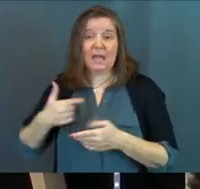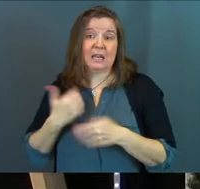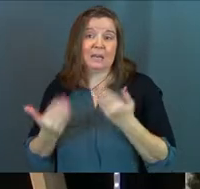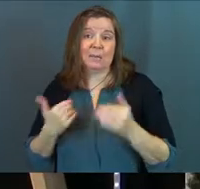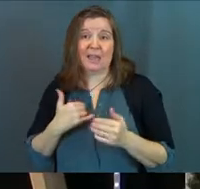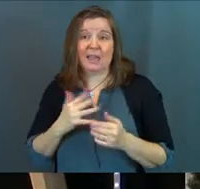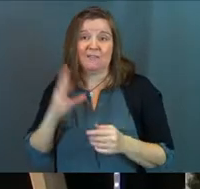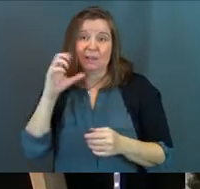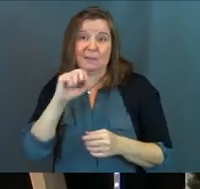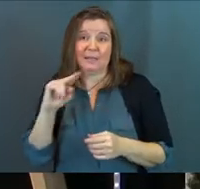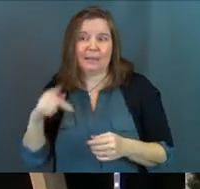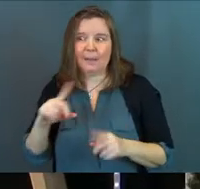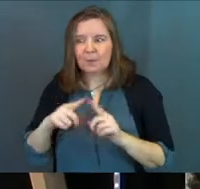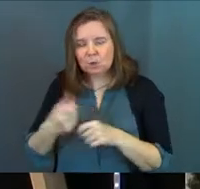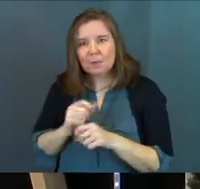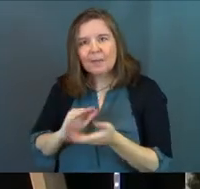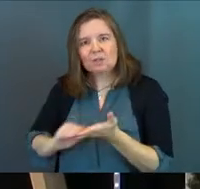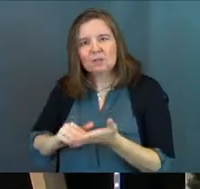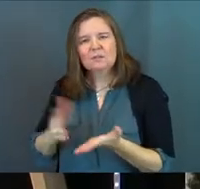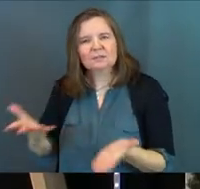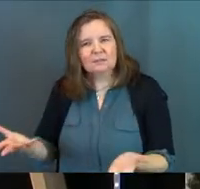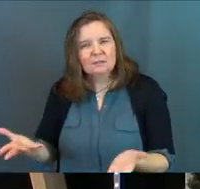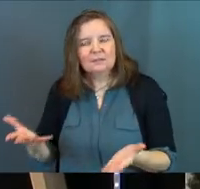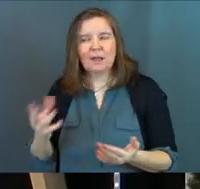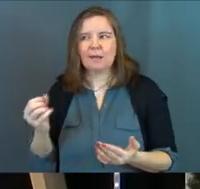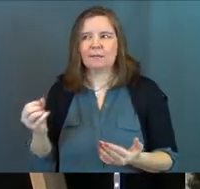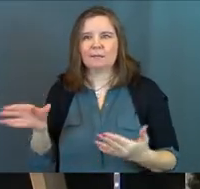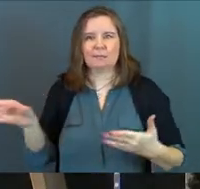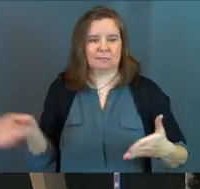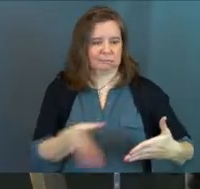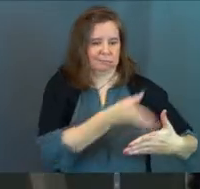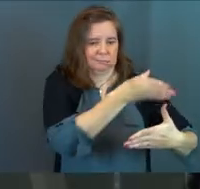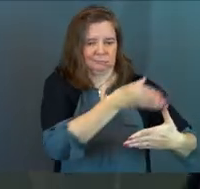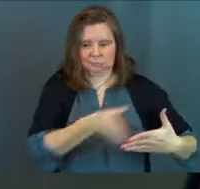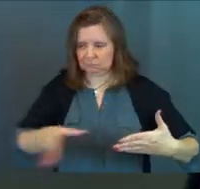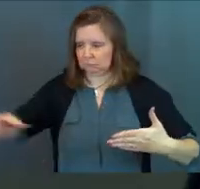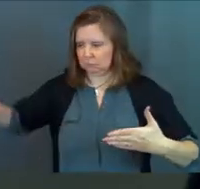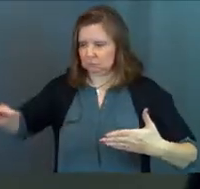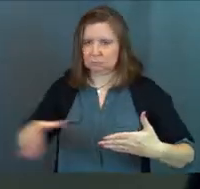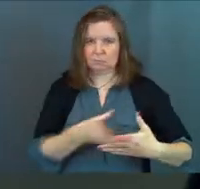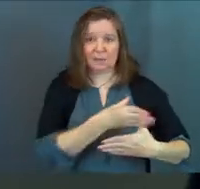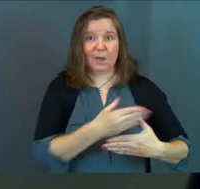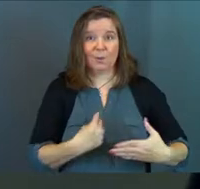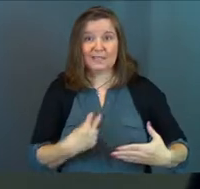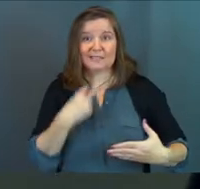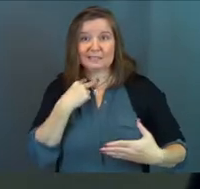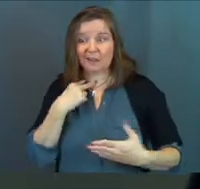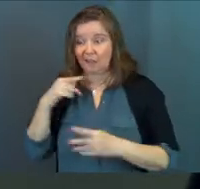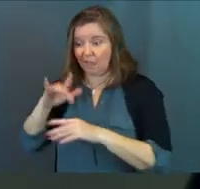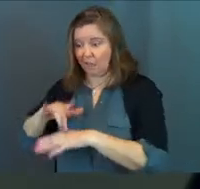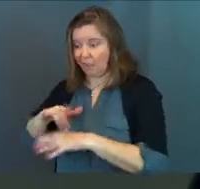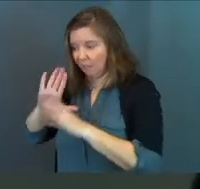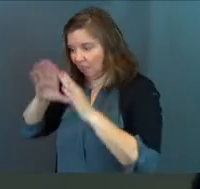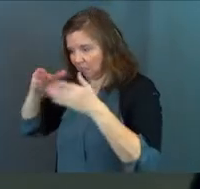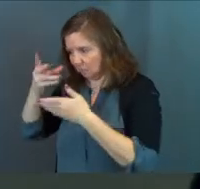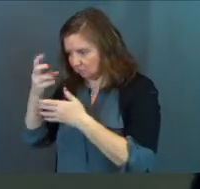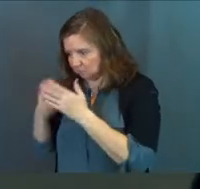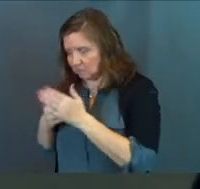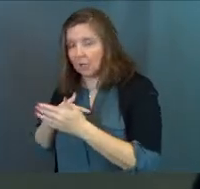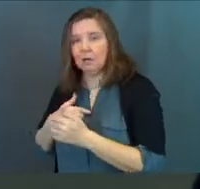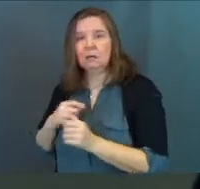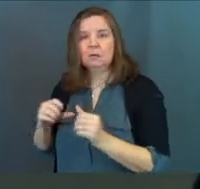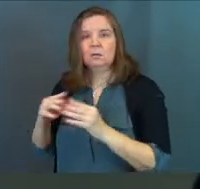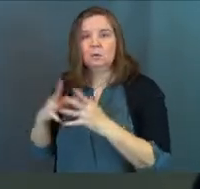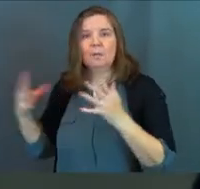he may have missed his nap, but you're making excuse. You know, and what we do is we can get stuck in that rut, and we can go so far with